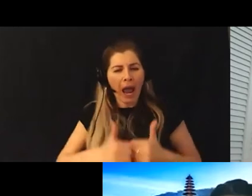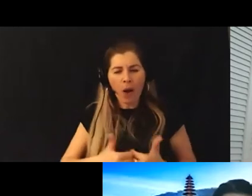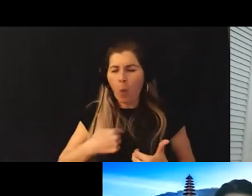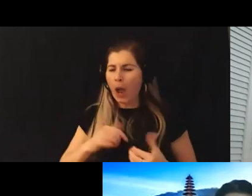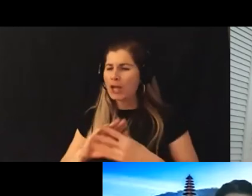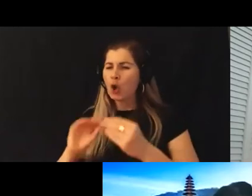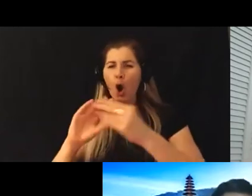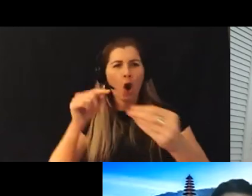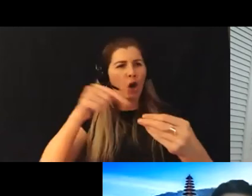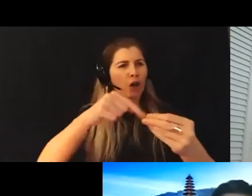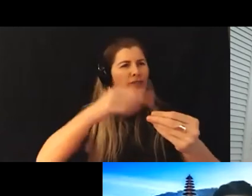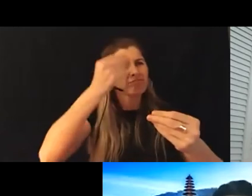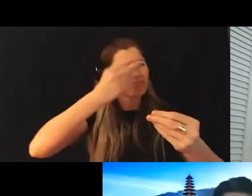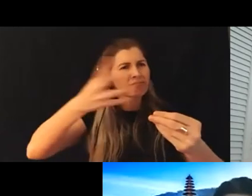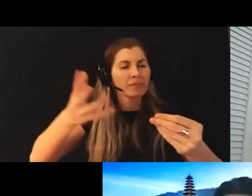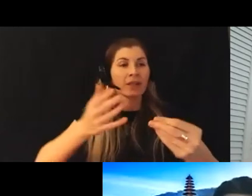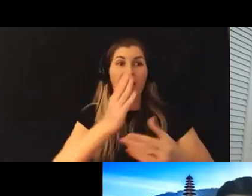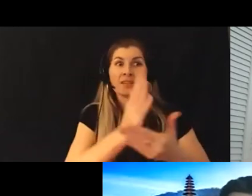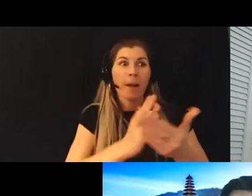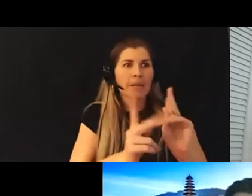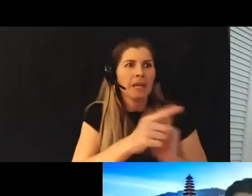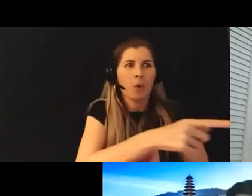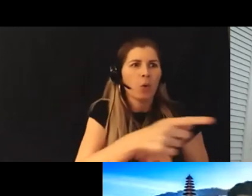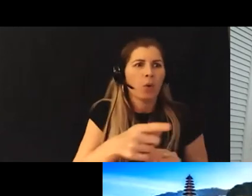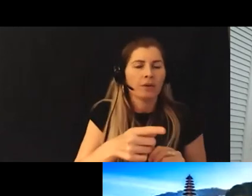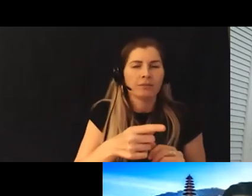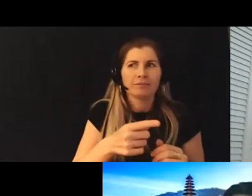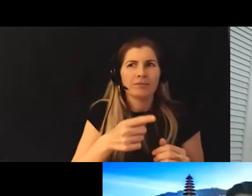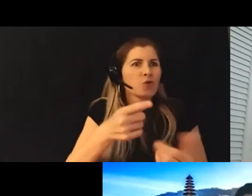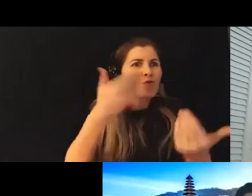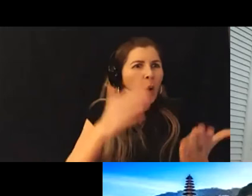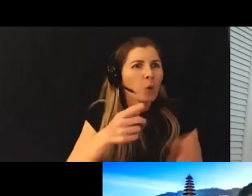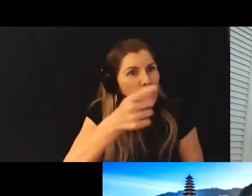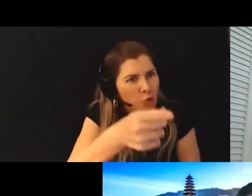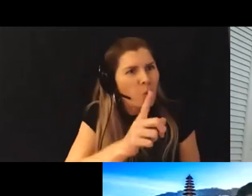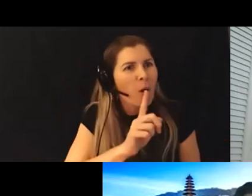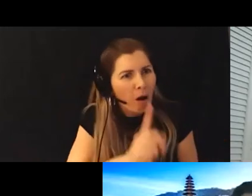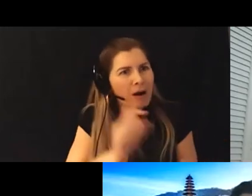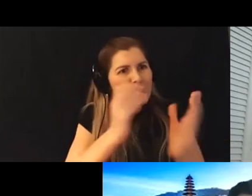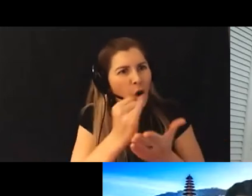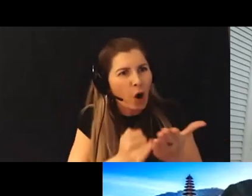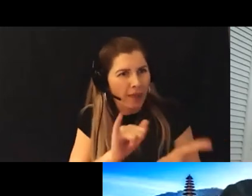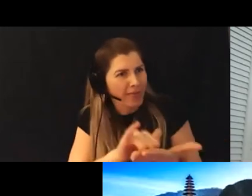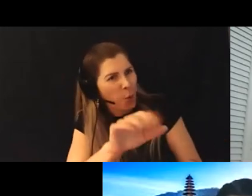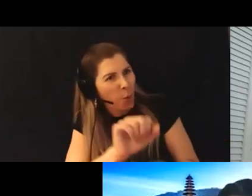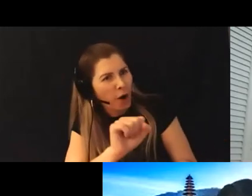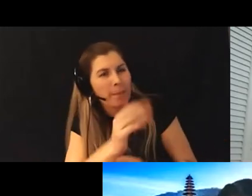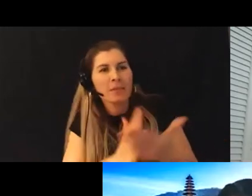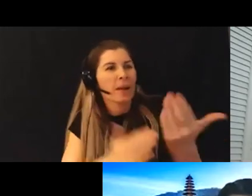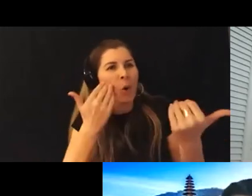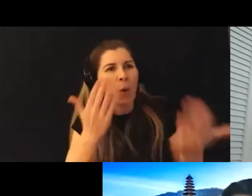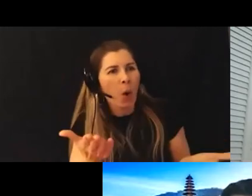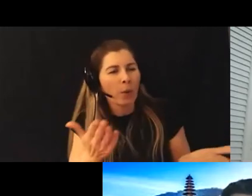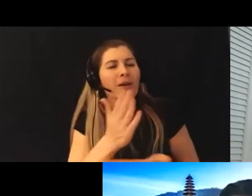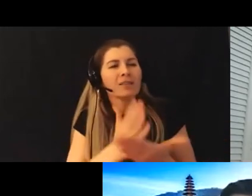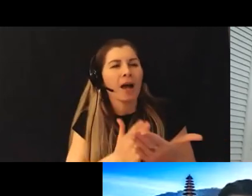artist. A lot of people don't even recognize that they are a teaching artist when that is actually their work. So I think one thing is